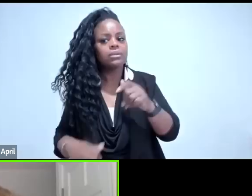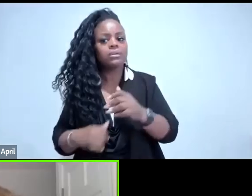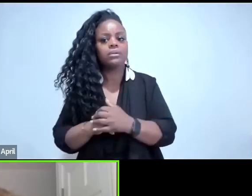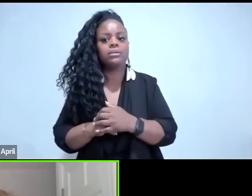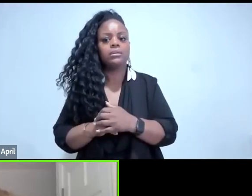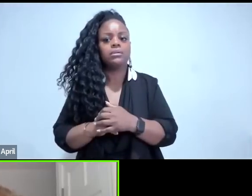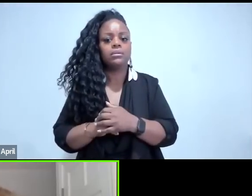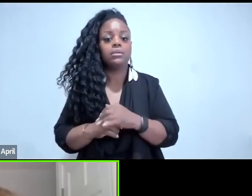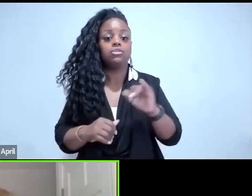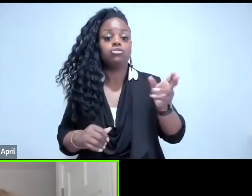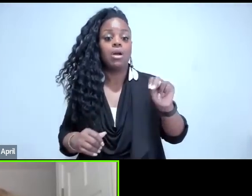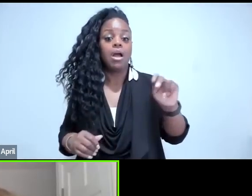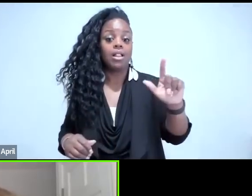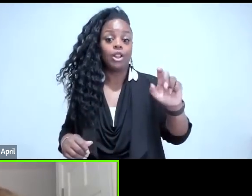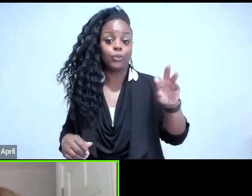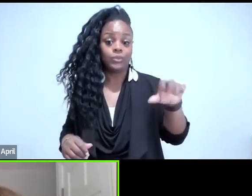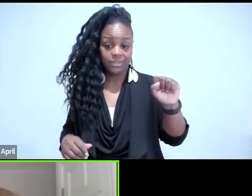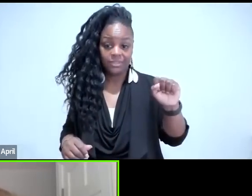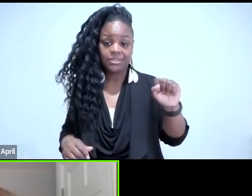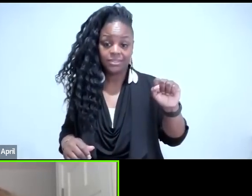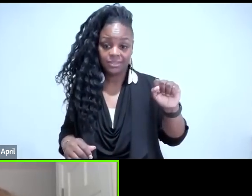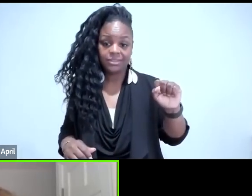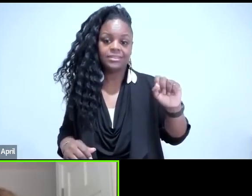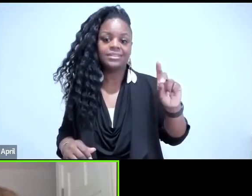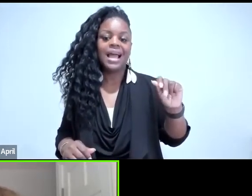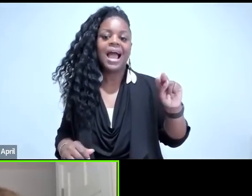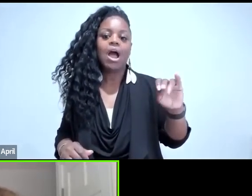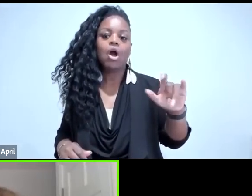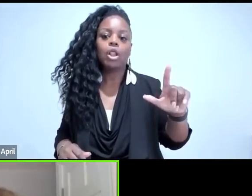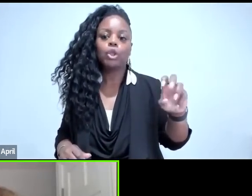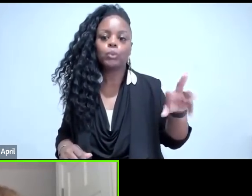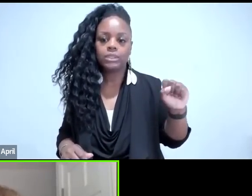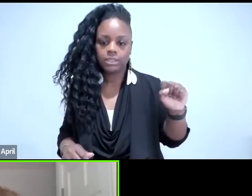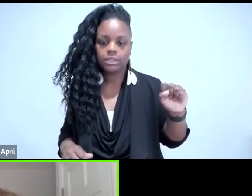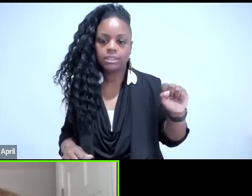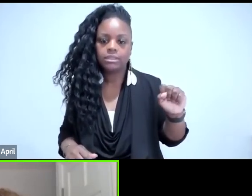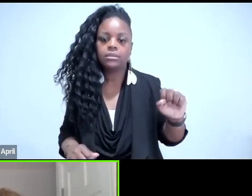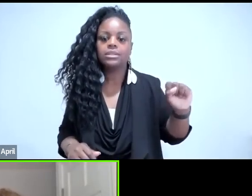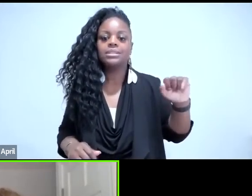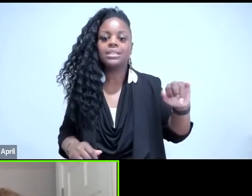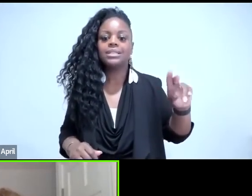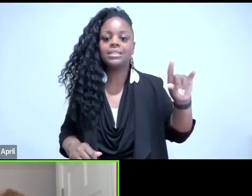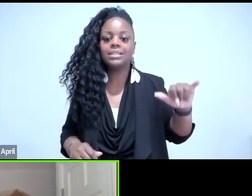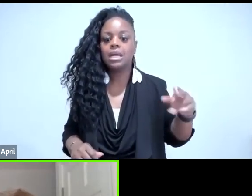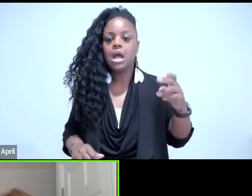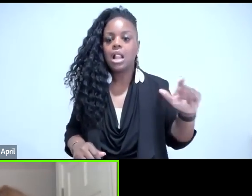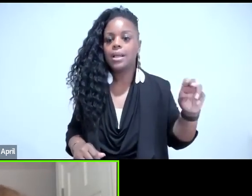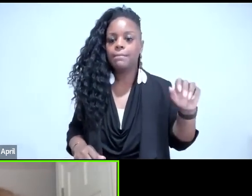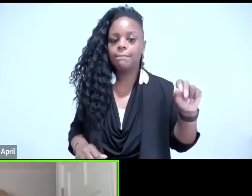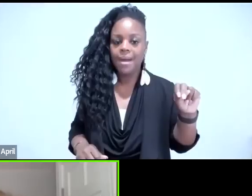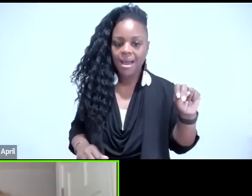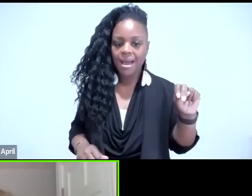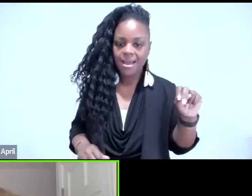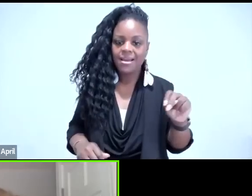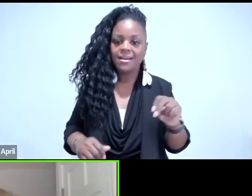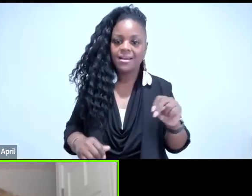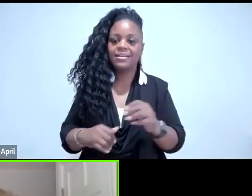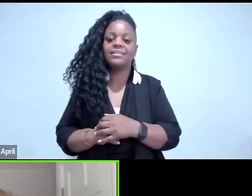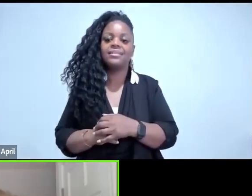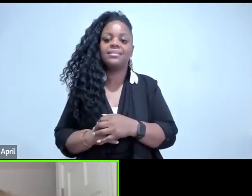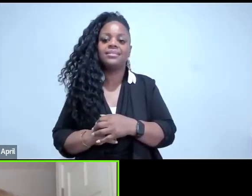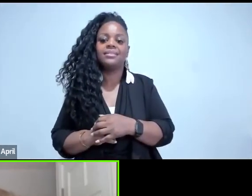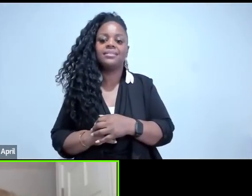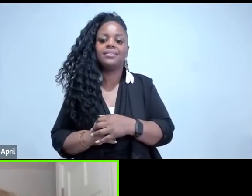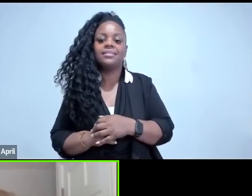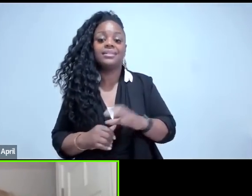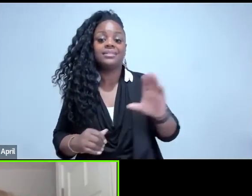ground actually built the CIO were young people like Jazz and Chris. James Carey, who built the